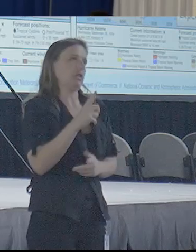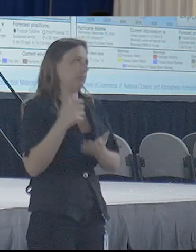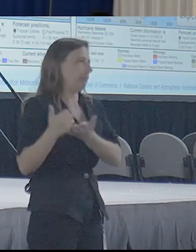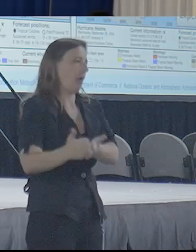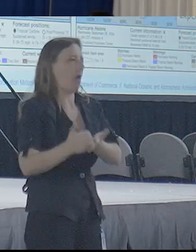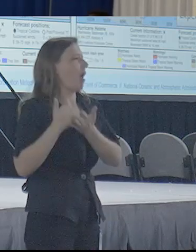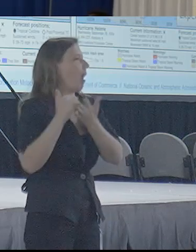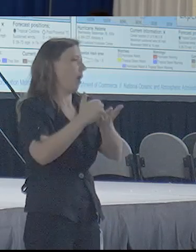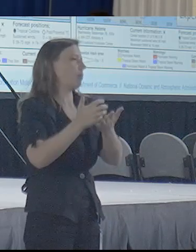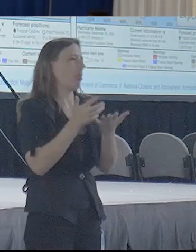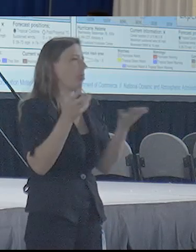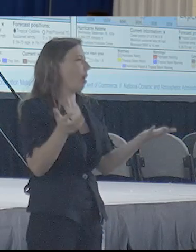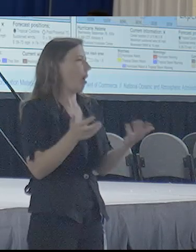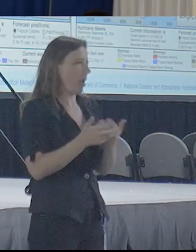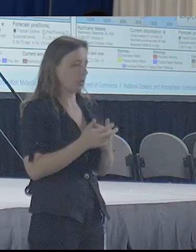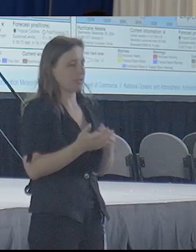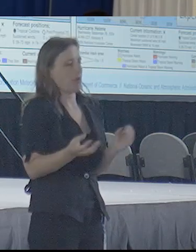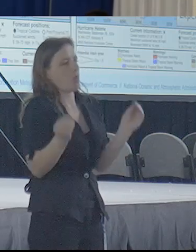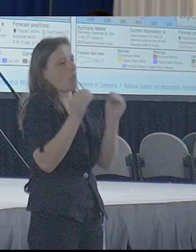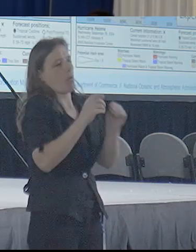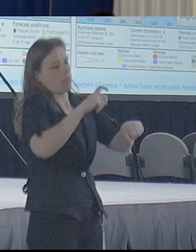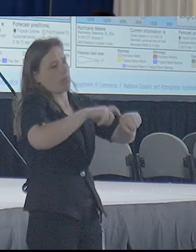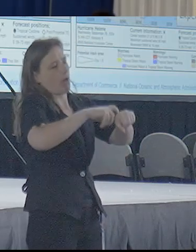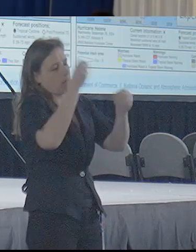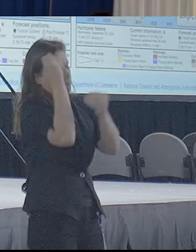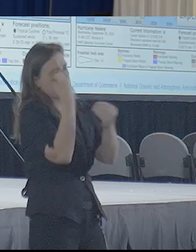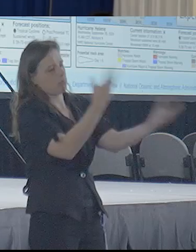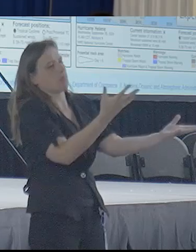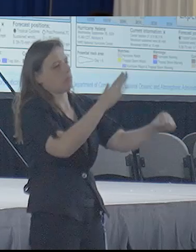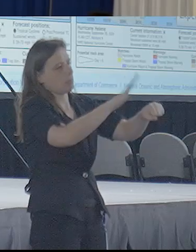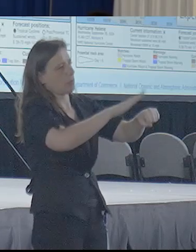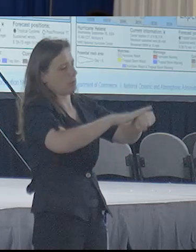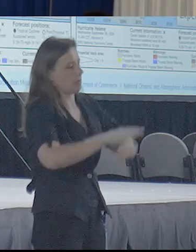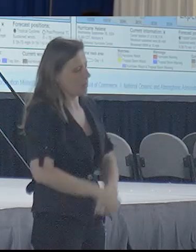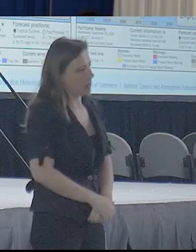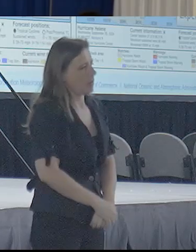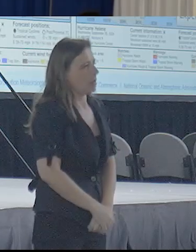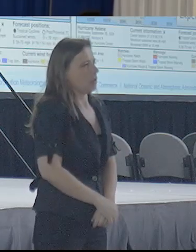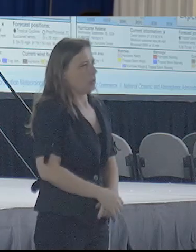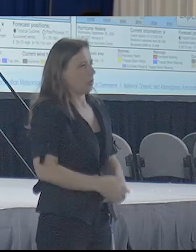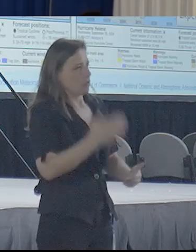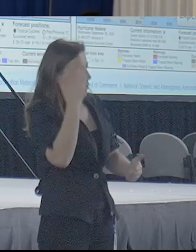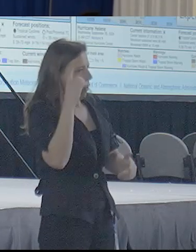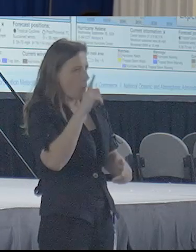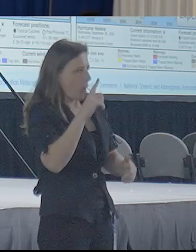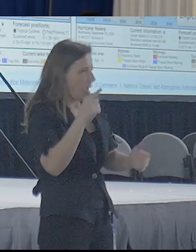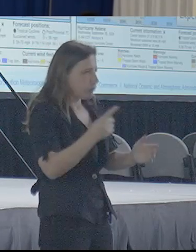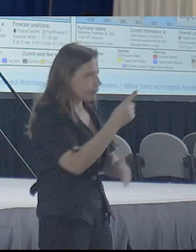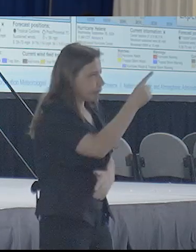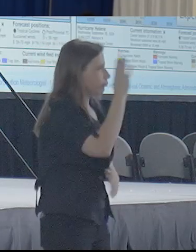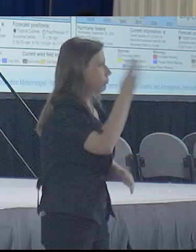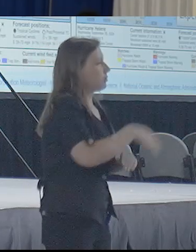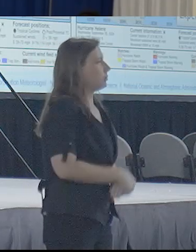getting a little bit more notification on that main product that we use to communicate the track and where it's going. You also get those